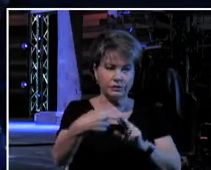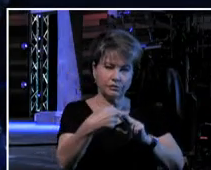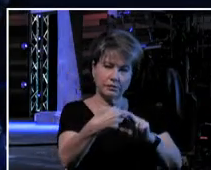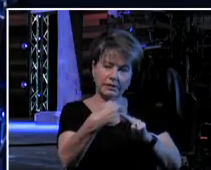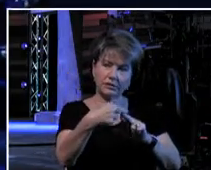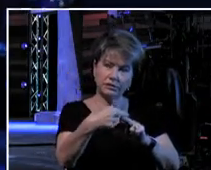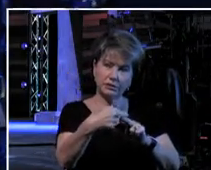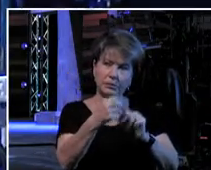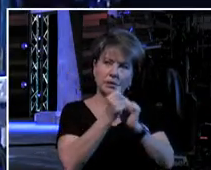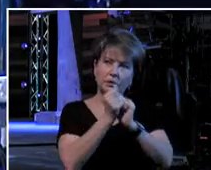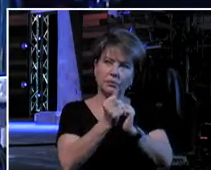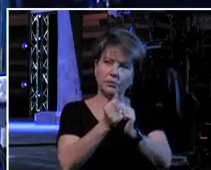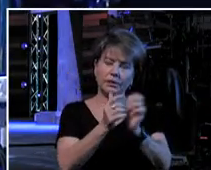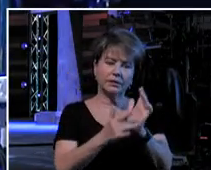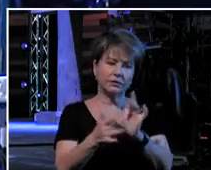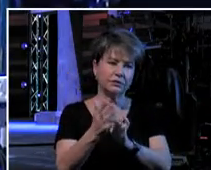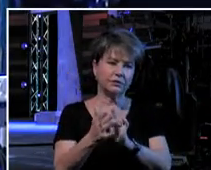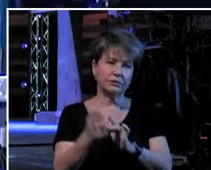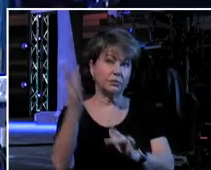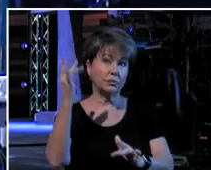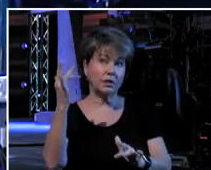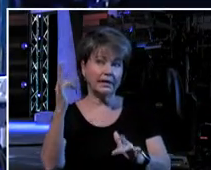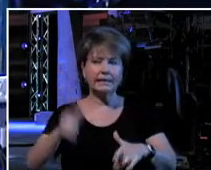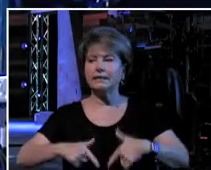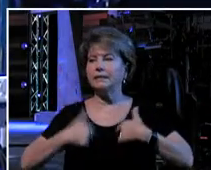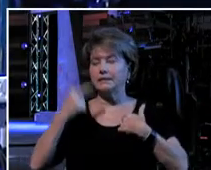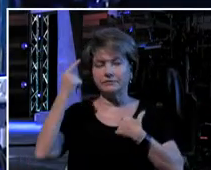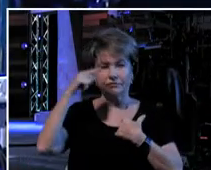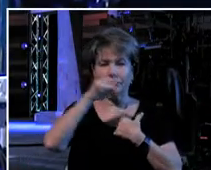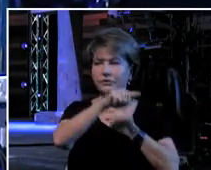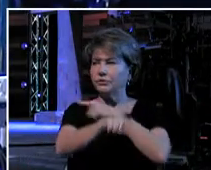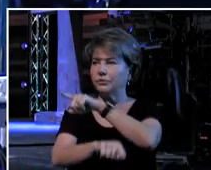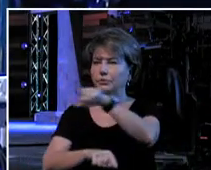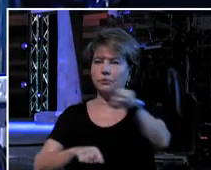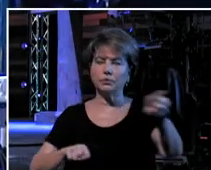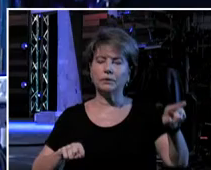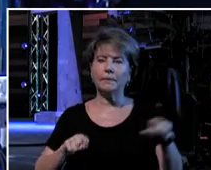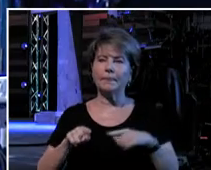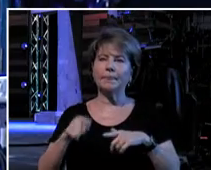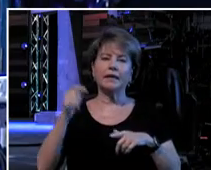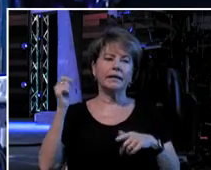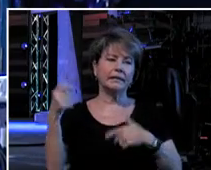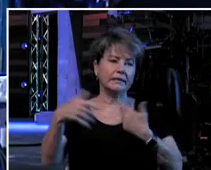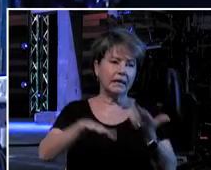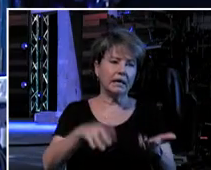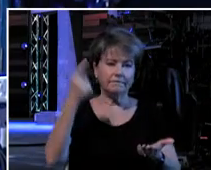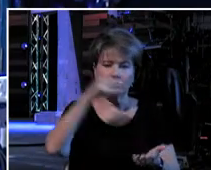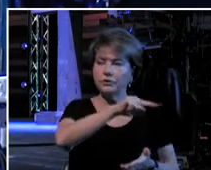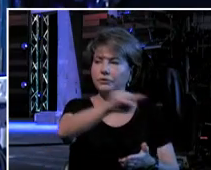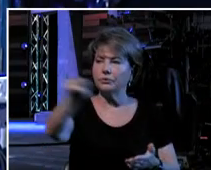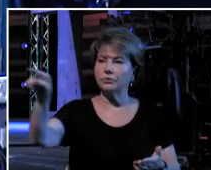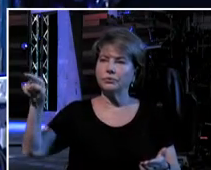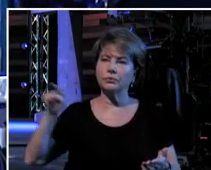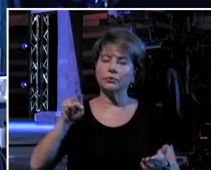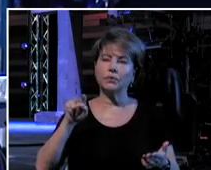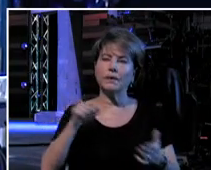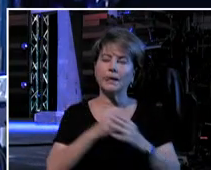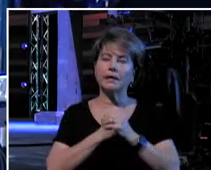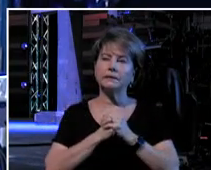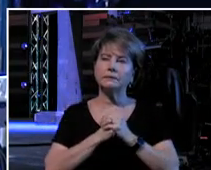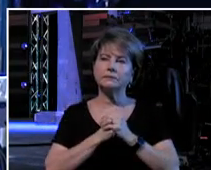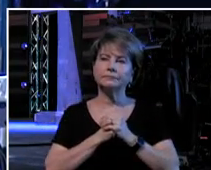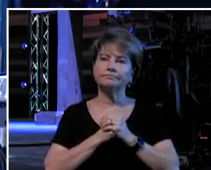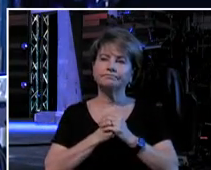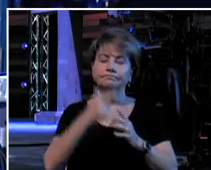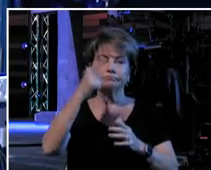Jesus. It's because Jesus lived for you. It's because Jesus died for you. It's